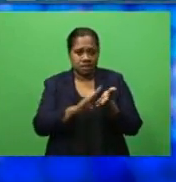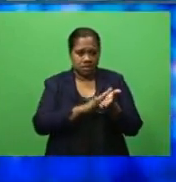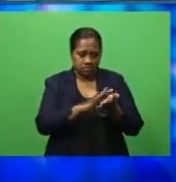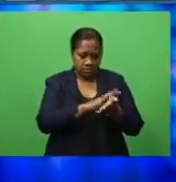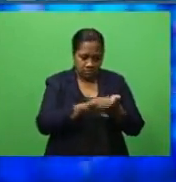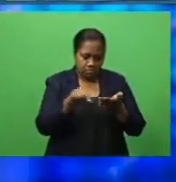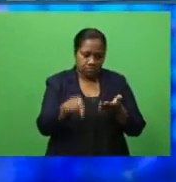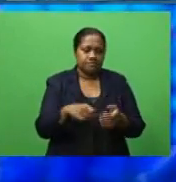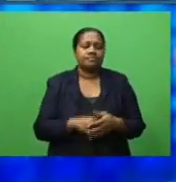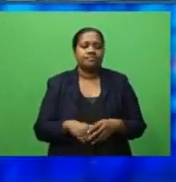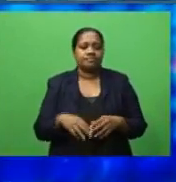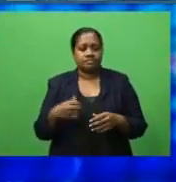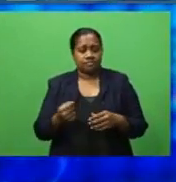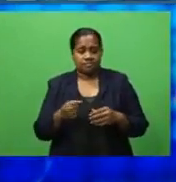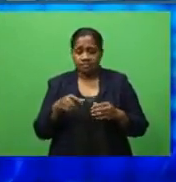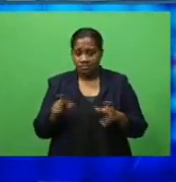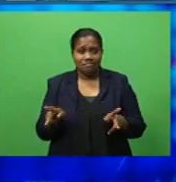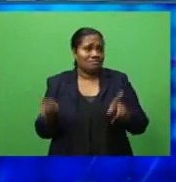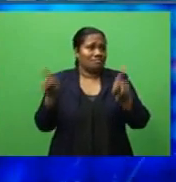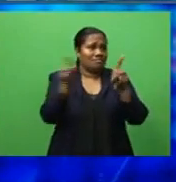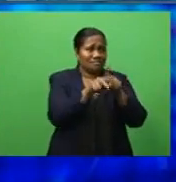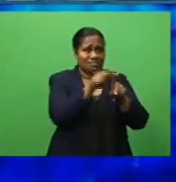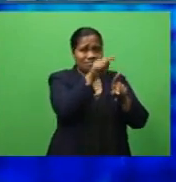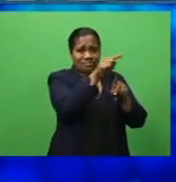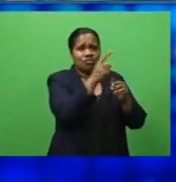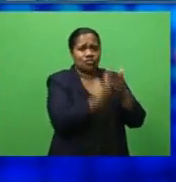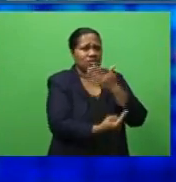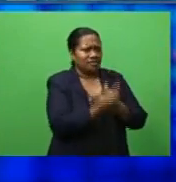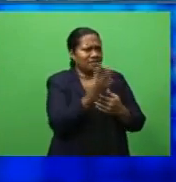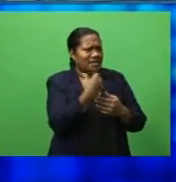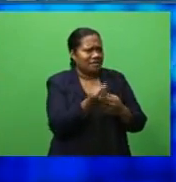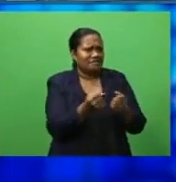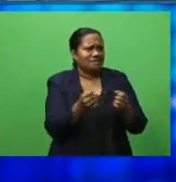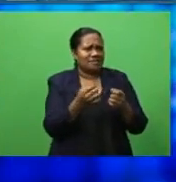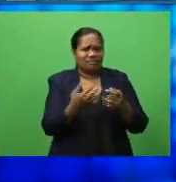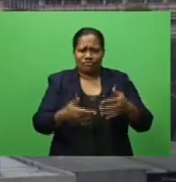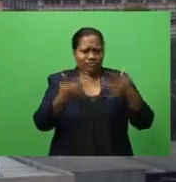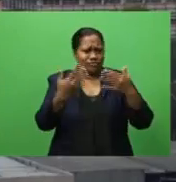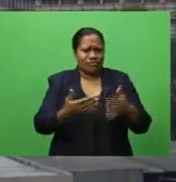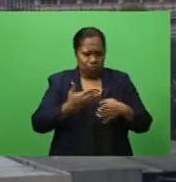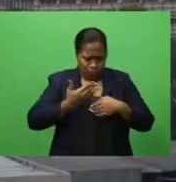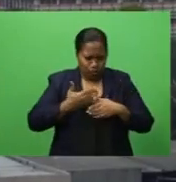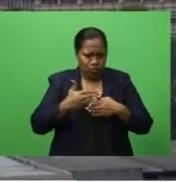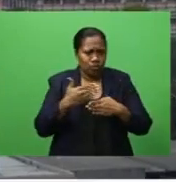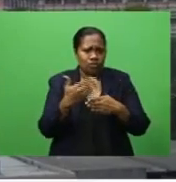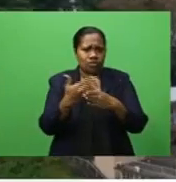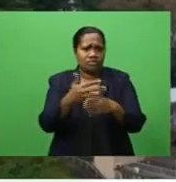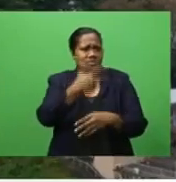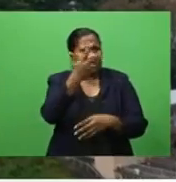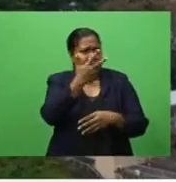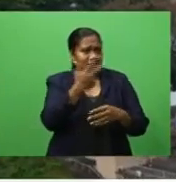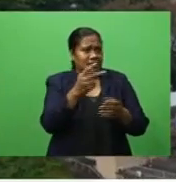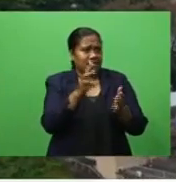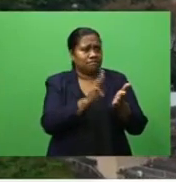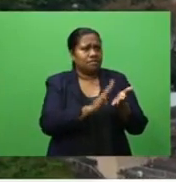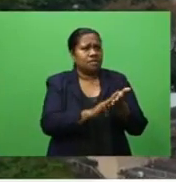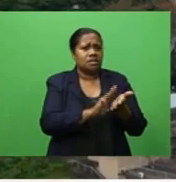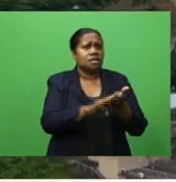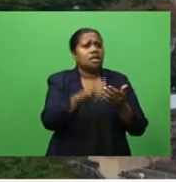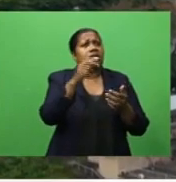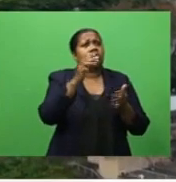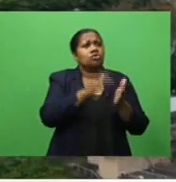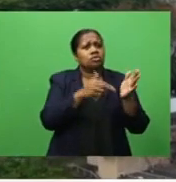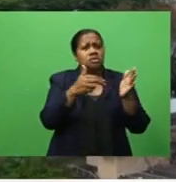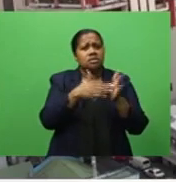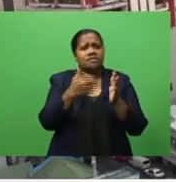largest trading partners indicates that several reforms have worked. Australia has committed 18 million, while New Zealand has provided about